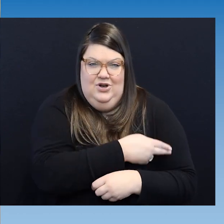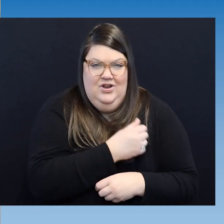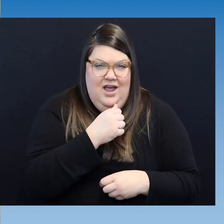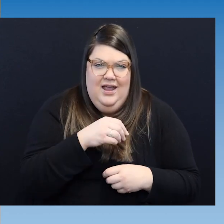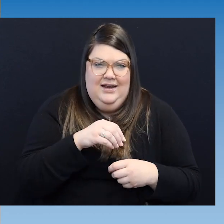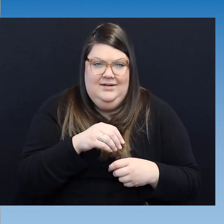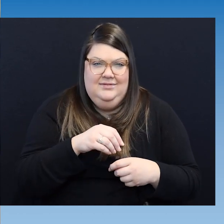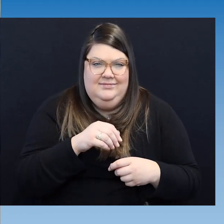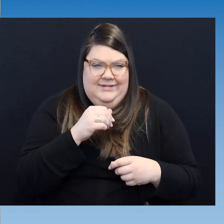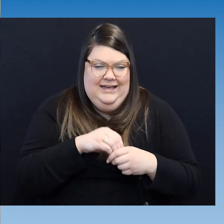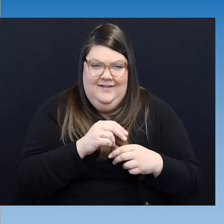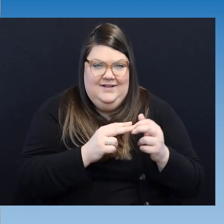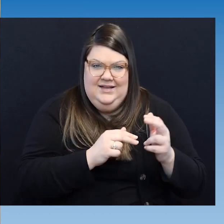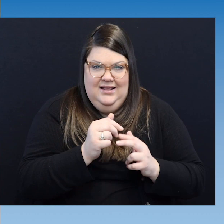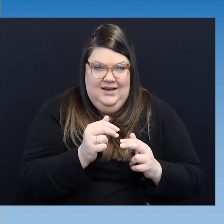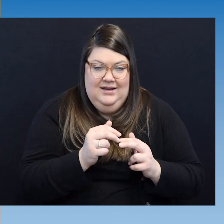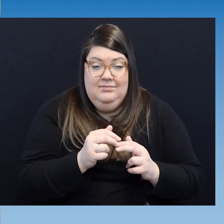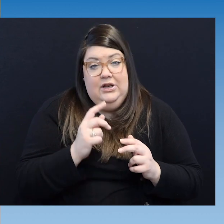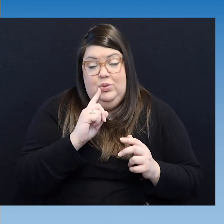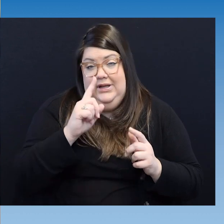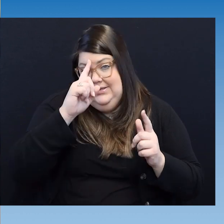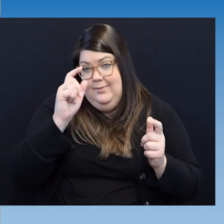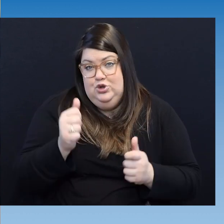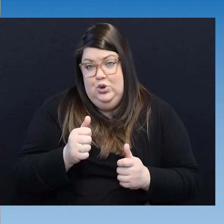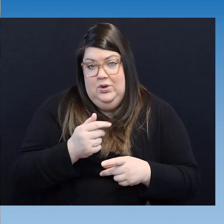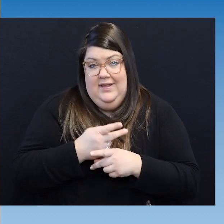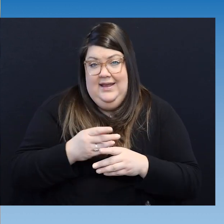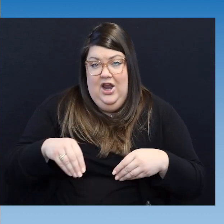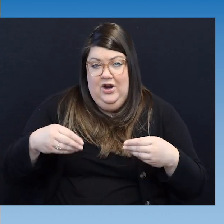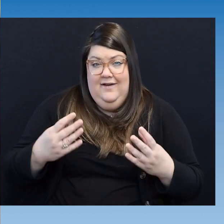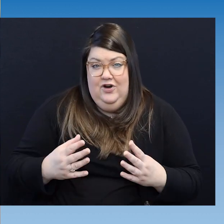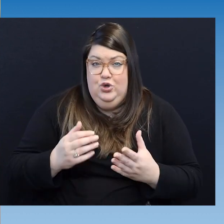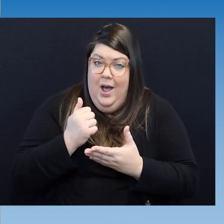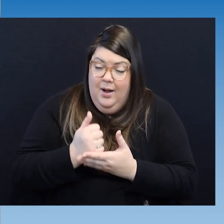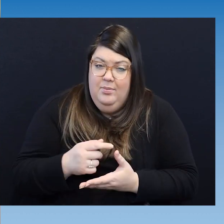facility. And it's up to the caregiver to help them,